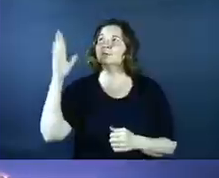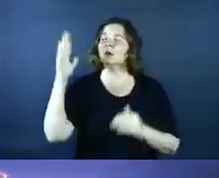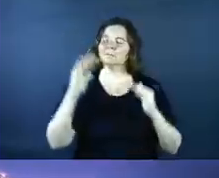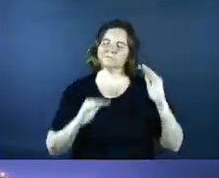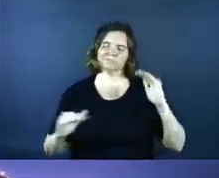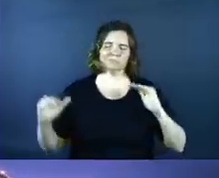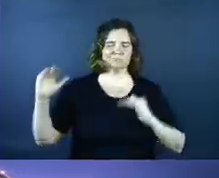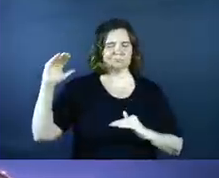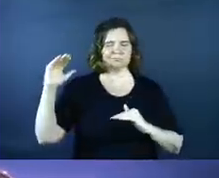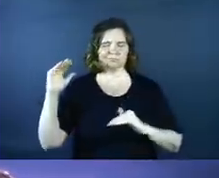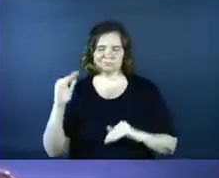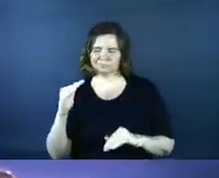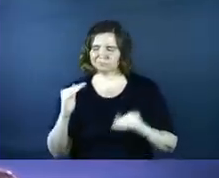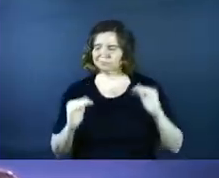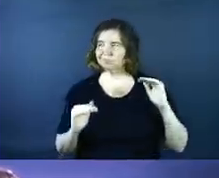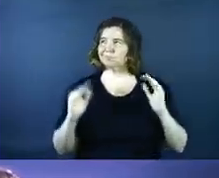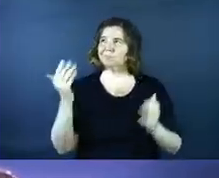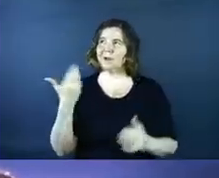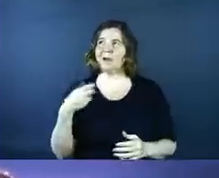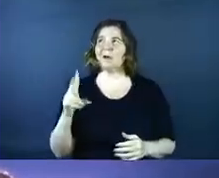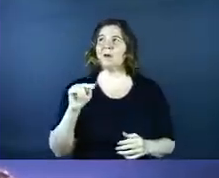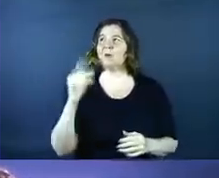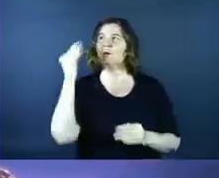his ways are higher than